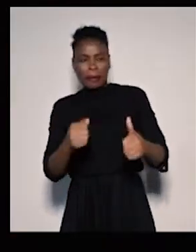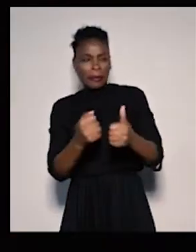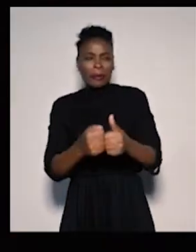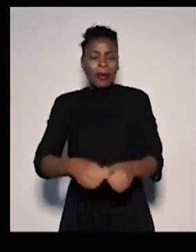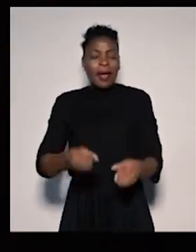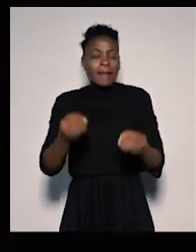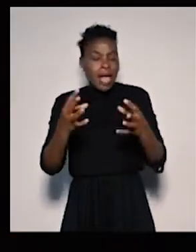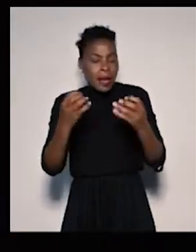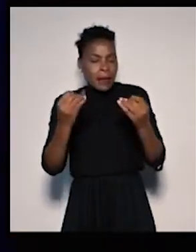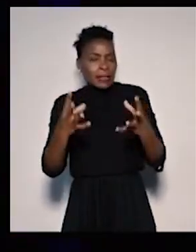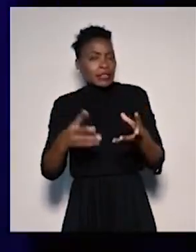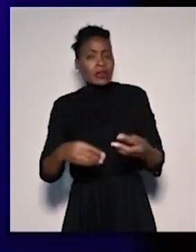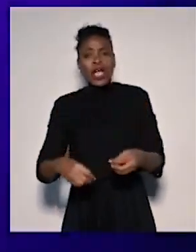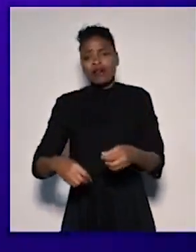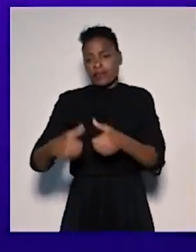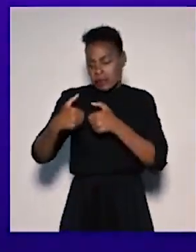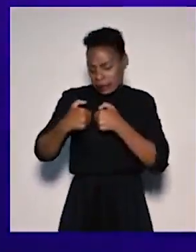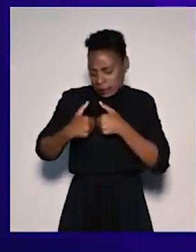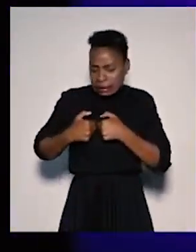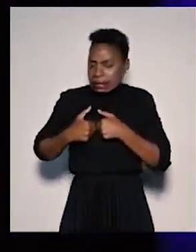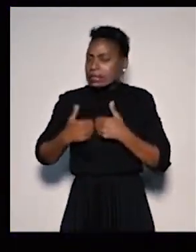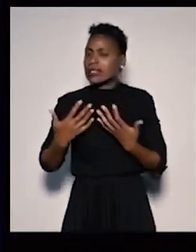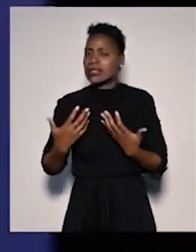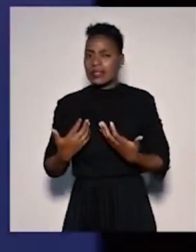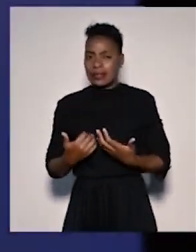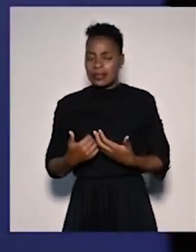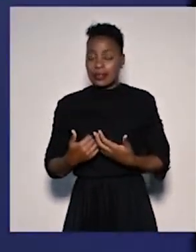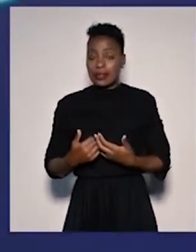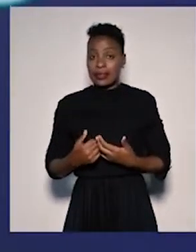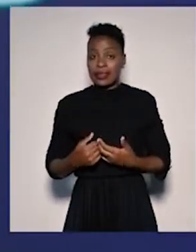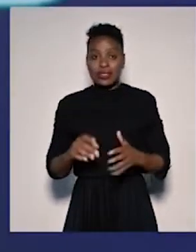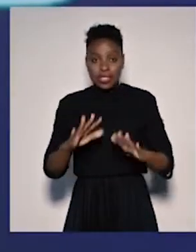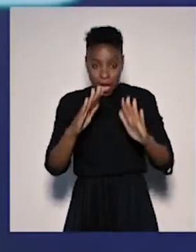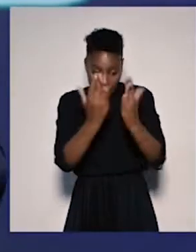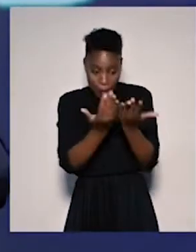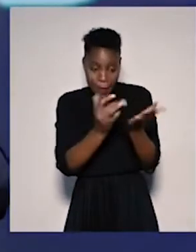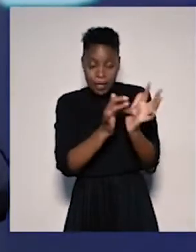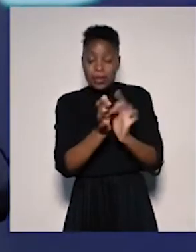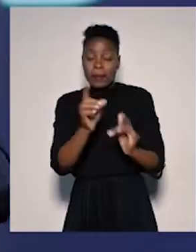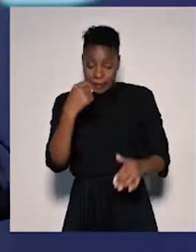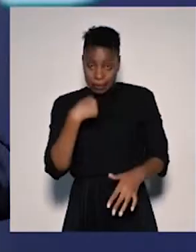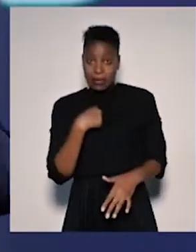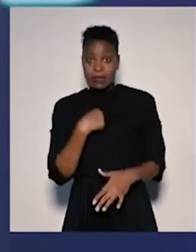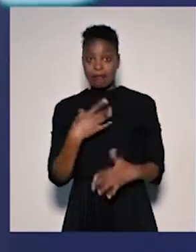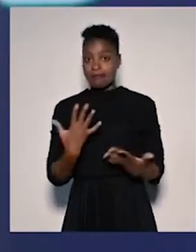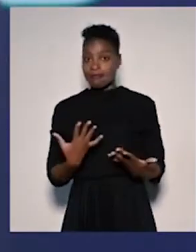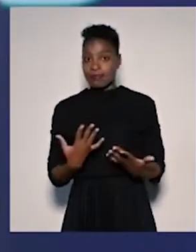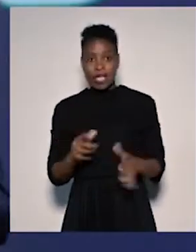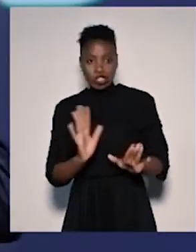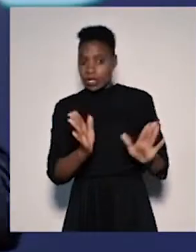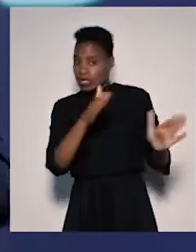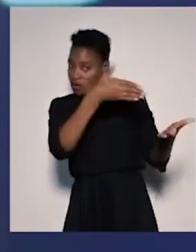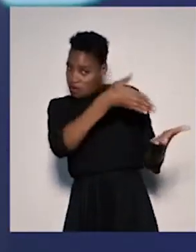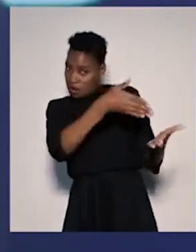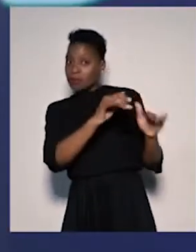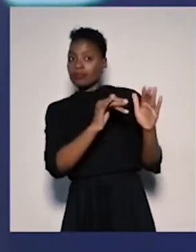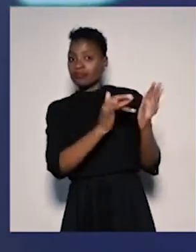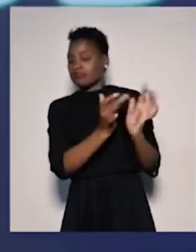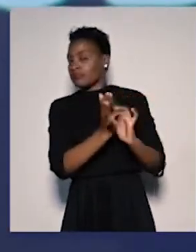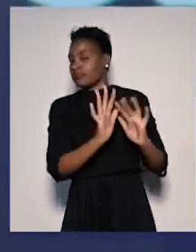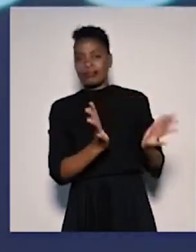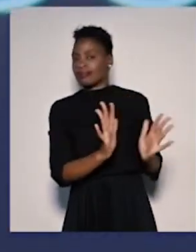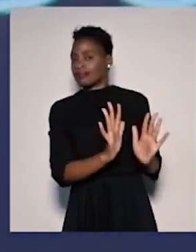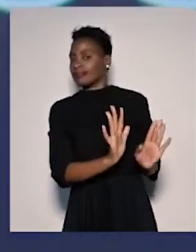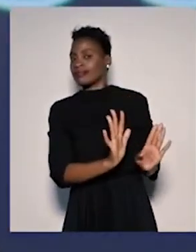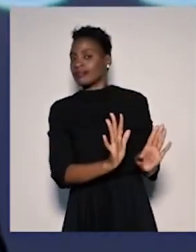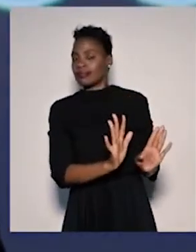babangata. But the problem of this is not the Bible, this is just me. Okay, kinda. I say Bible, it's not in the